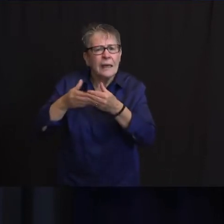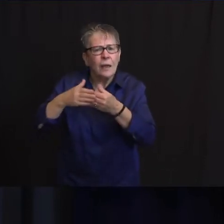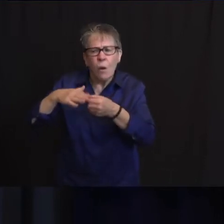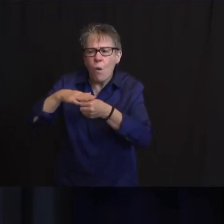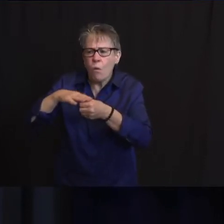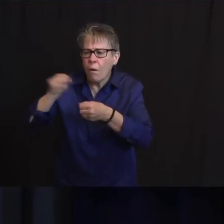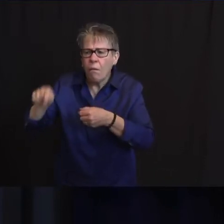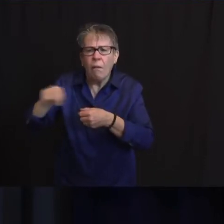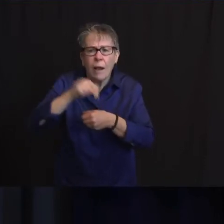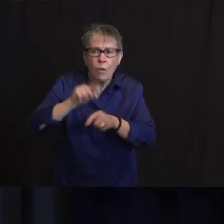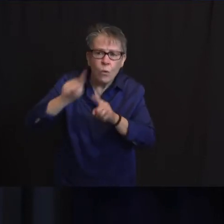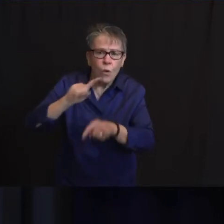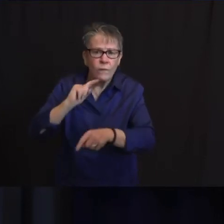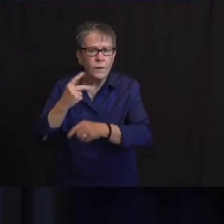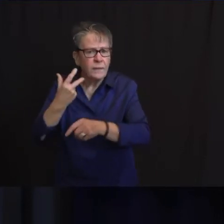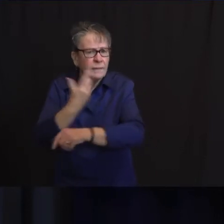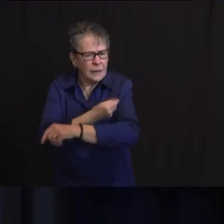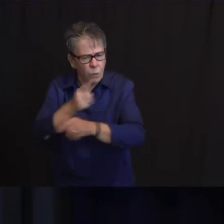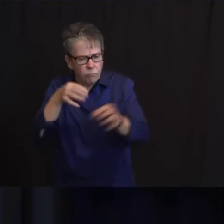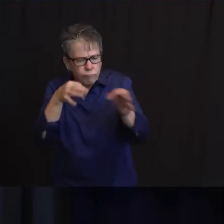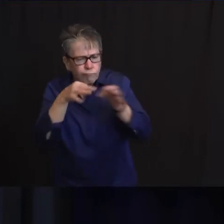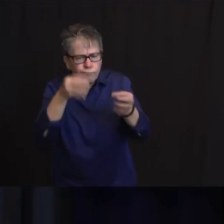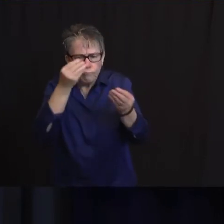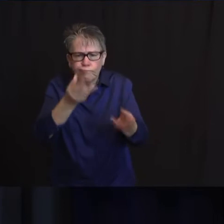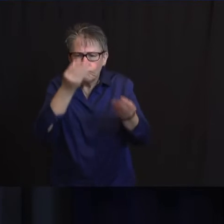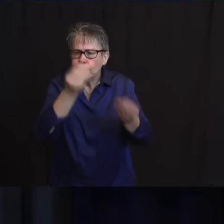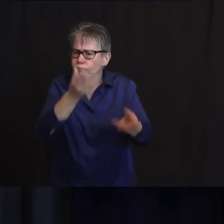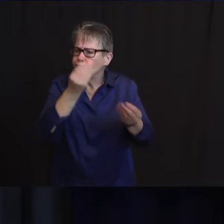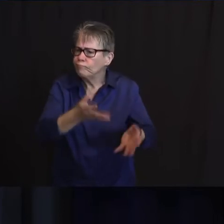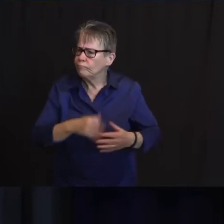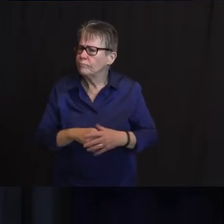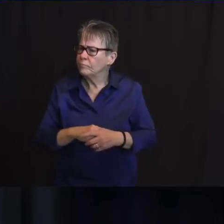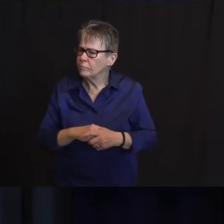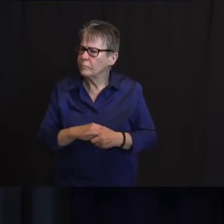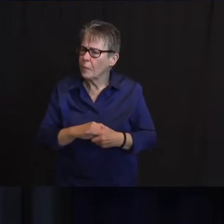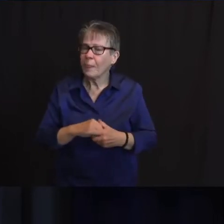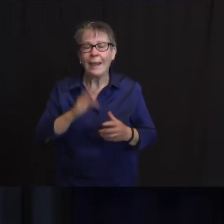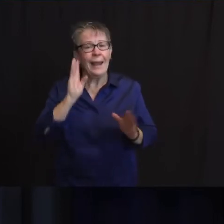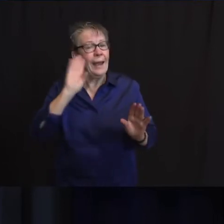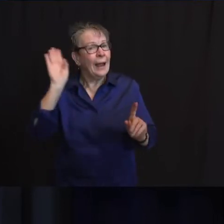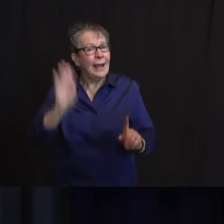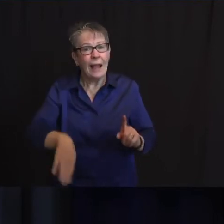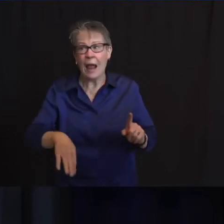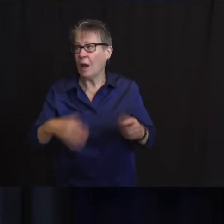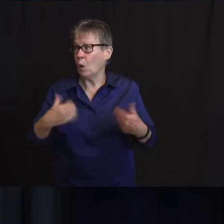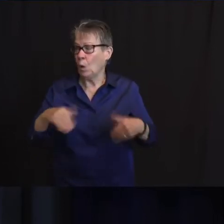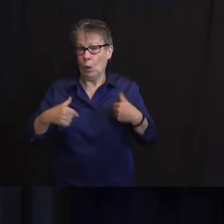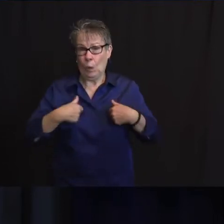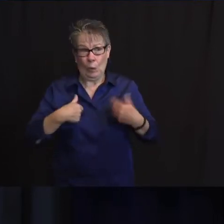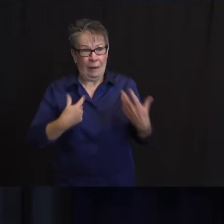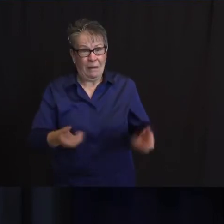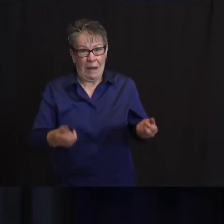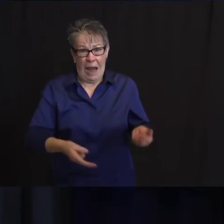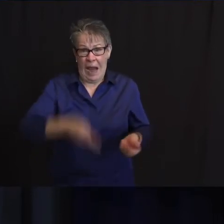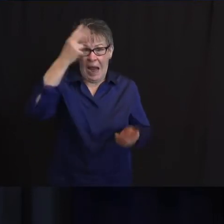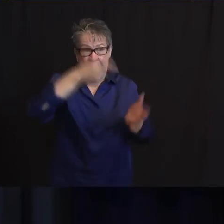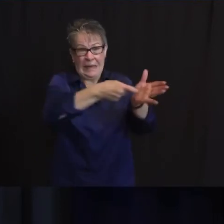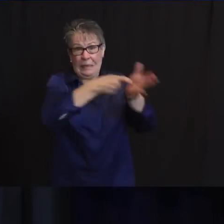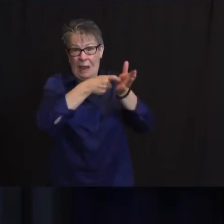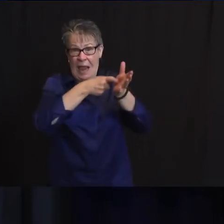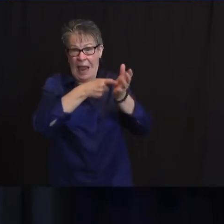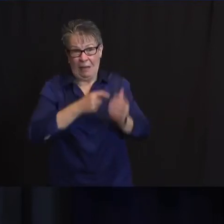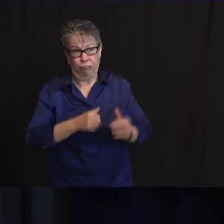between the demand for vaccine and the supply of actual vaccine. We do know that more vaccine will arrive in